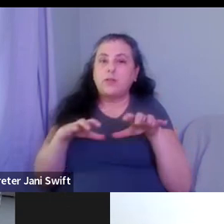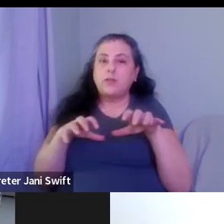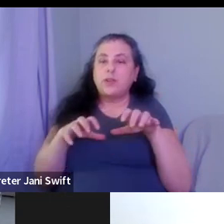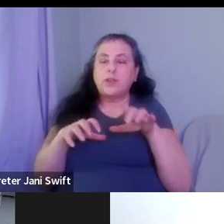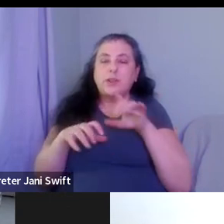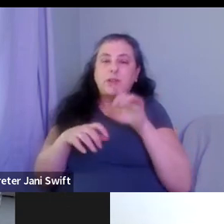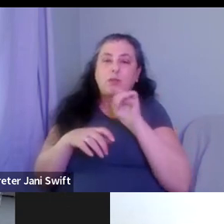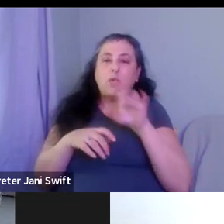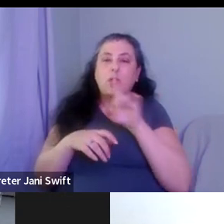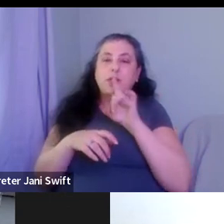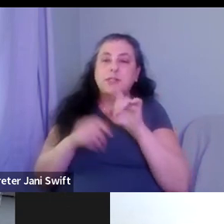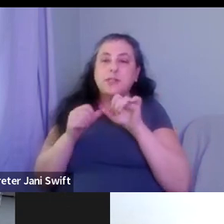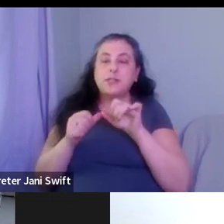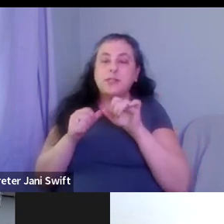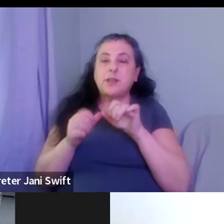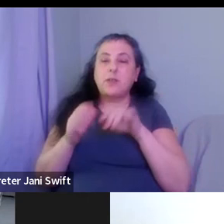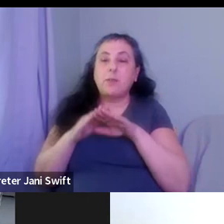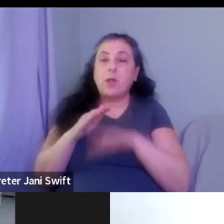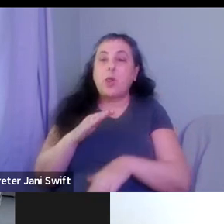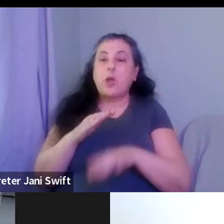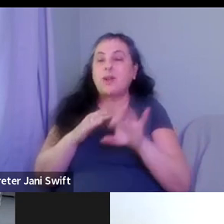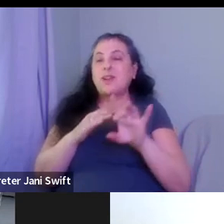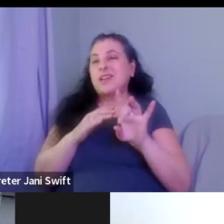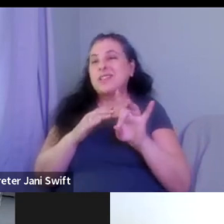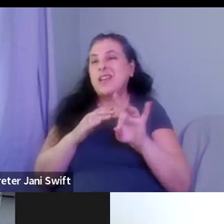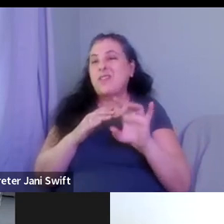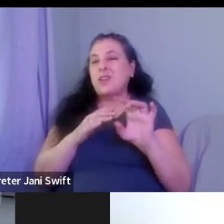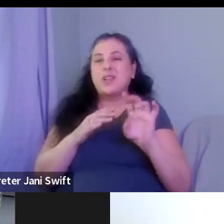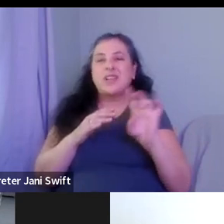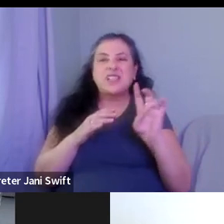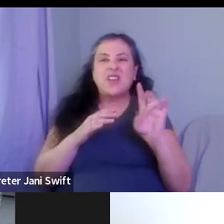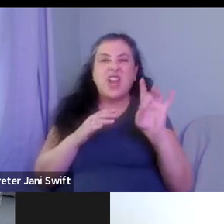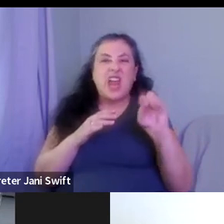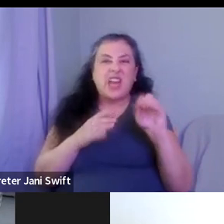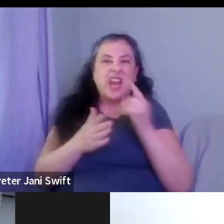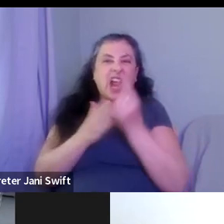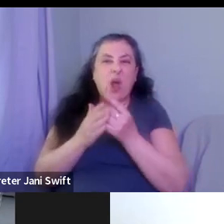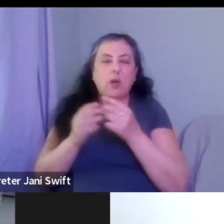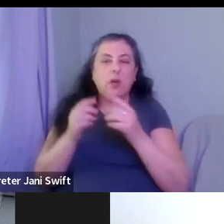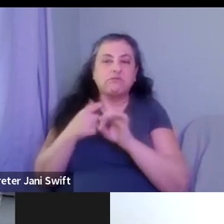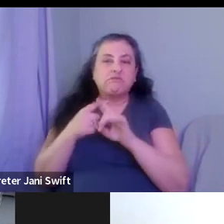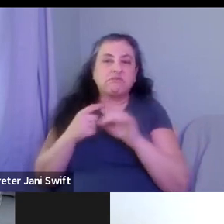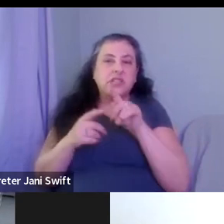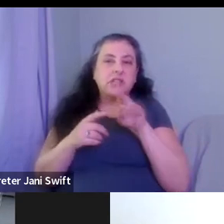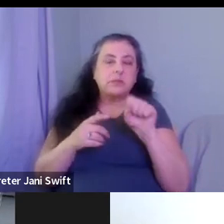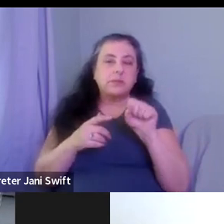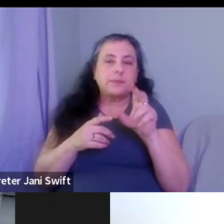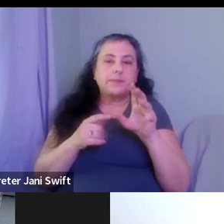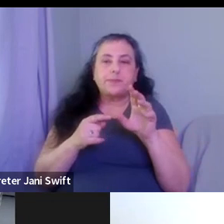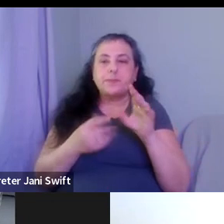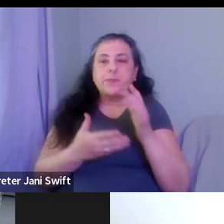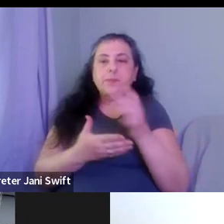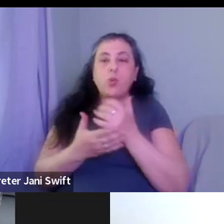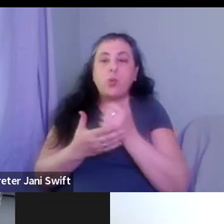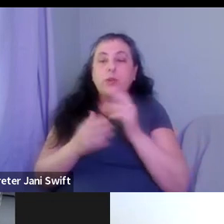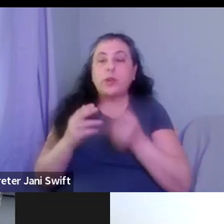is still below from $7.80 an hour with their tips. And we want wages to